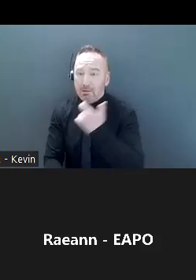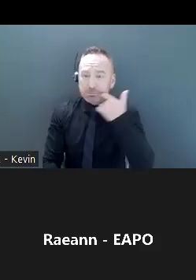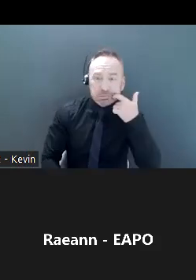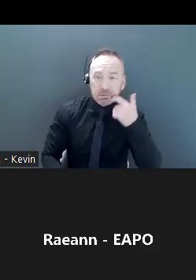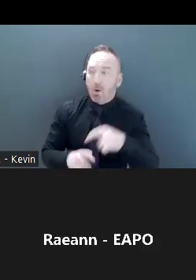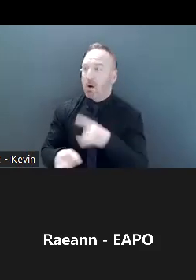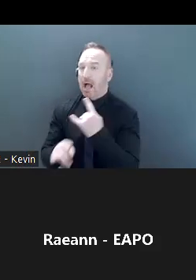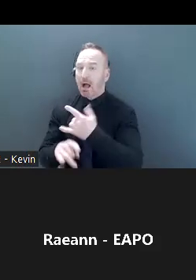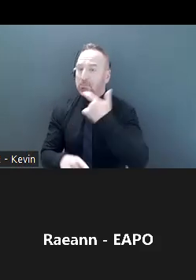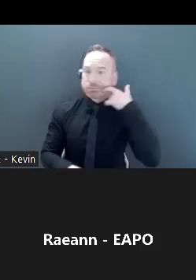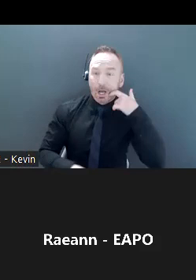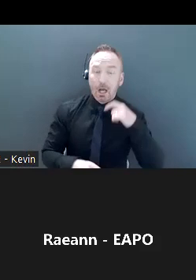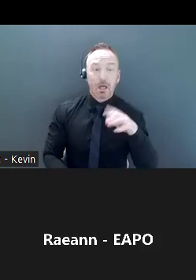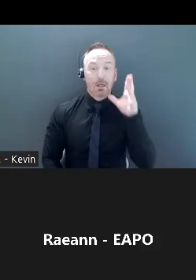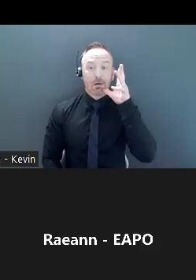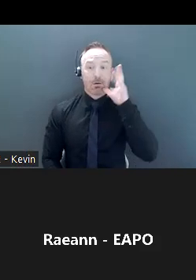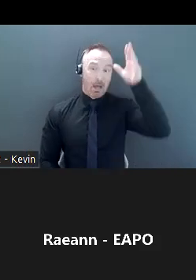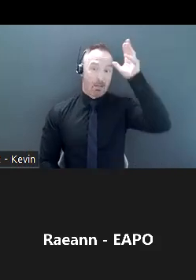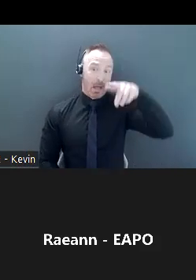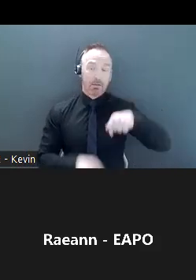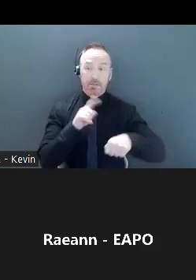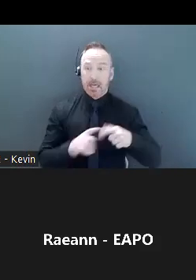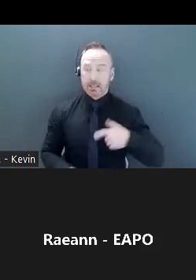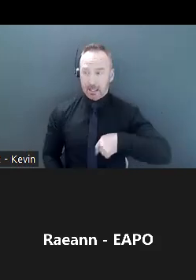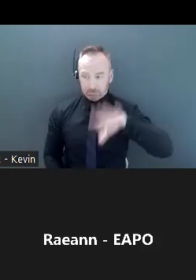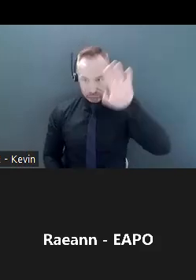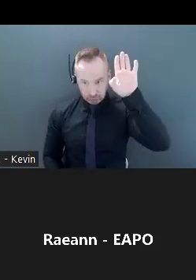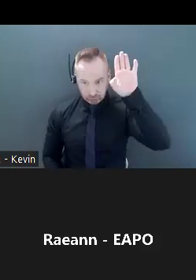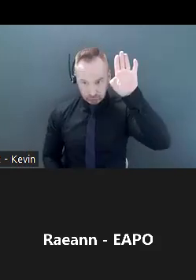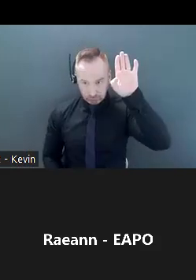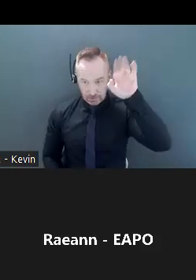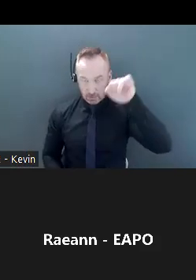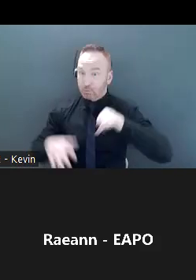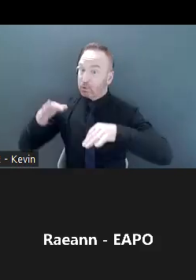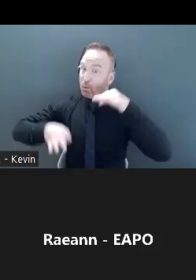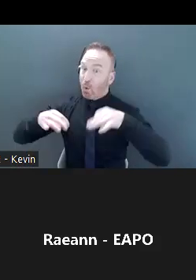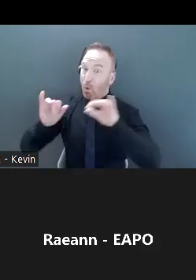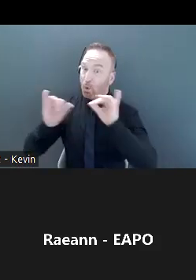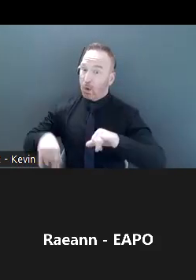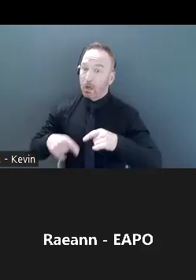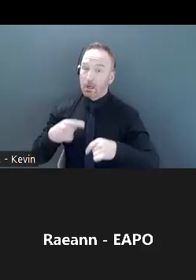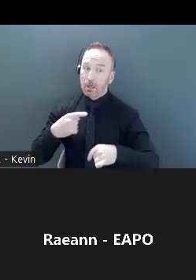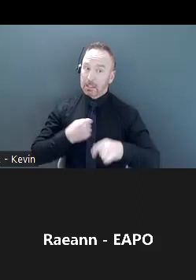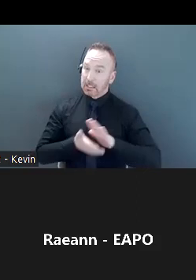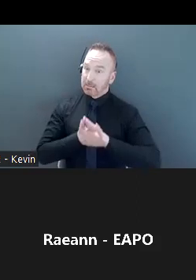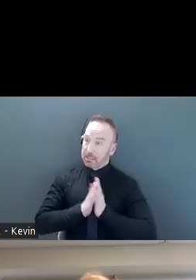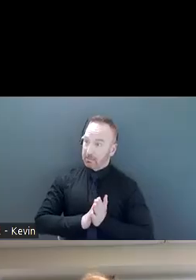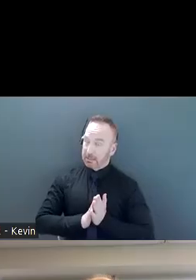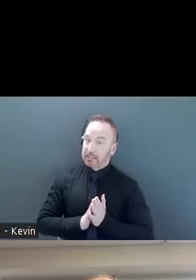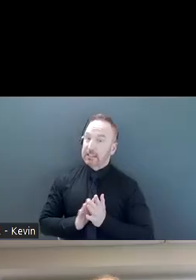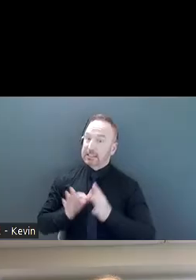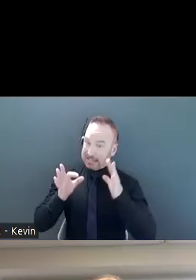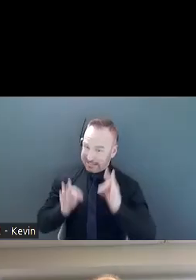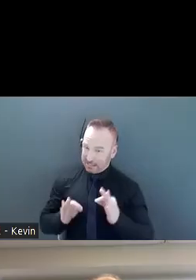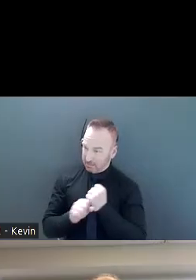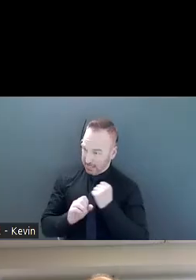that they should be given the decision-making and should be, the kids should live with them, being the grandchildren.